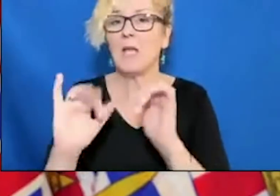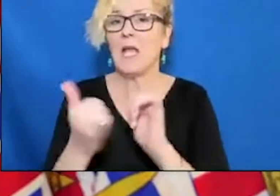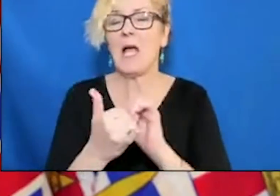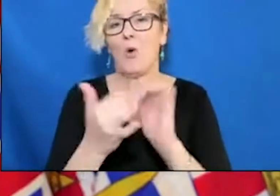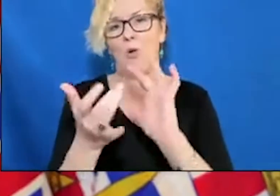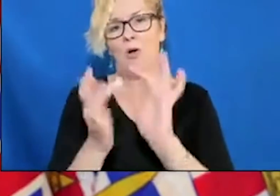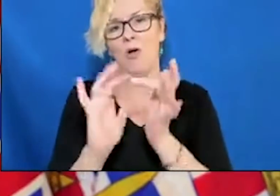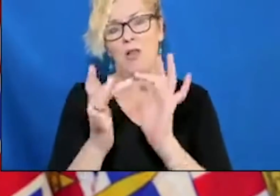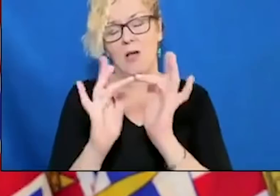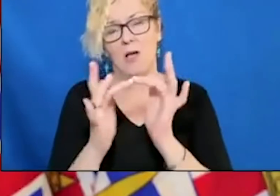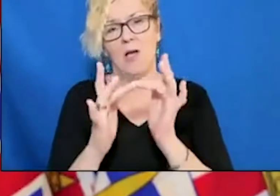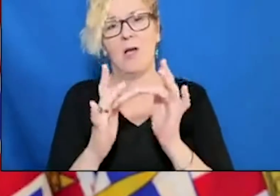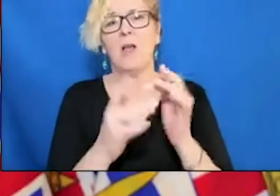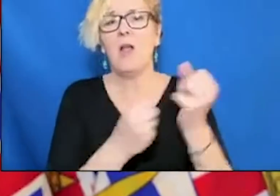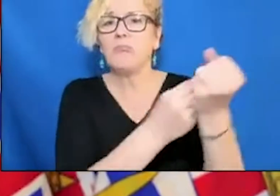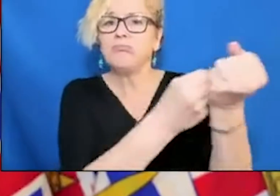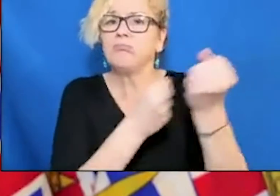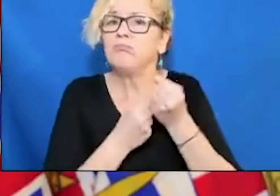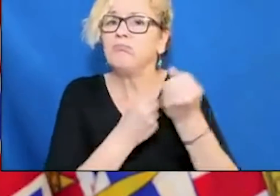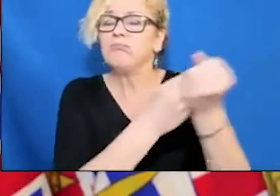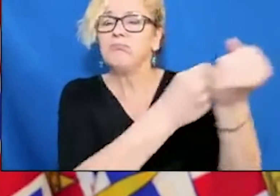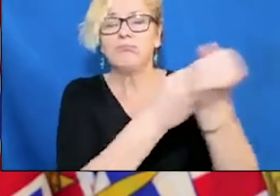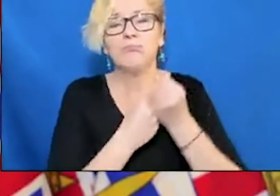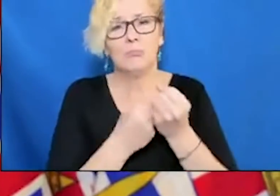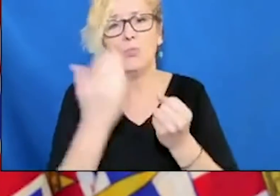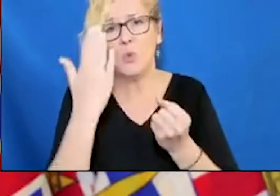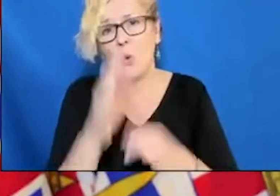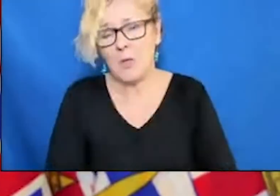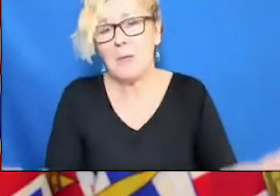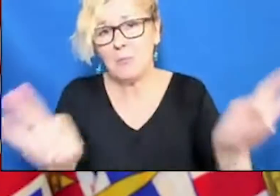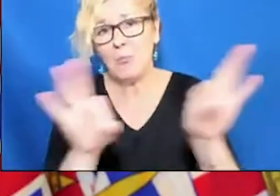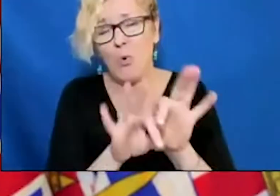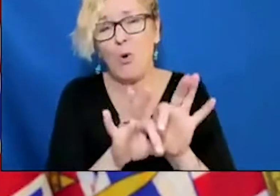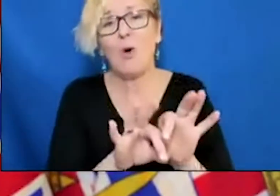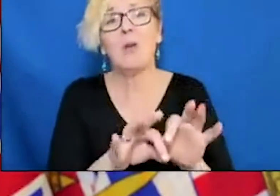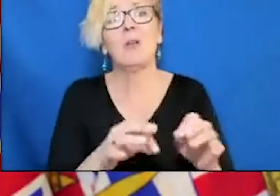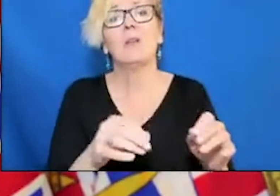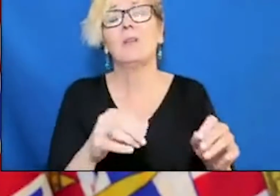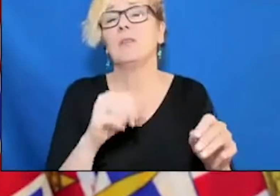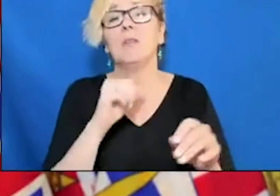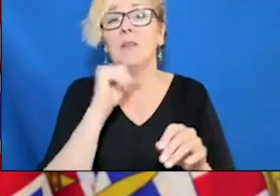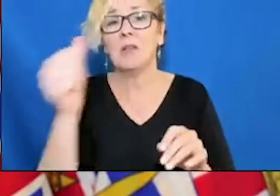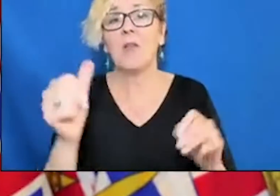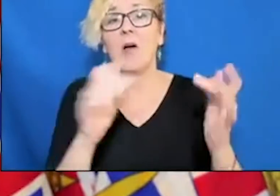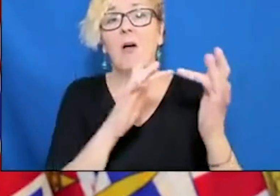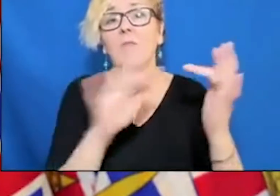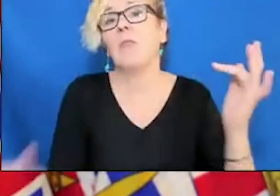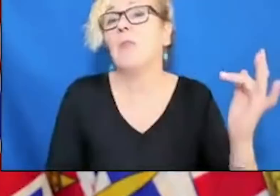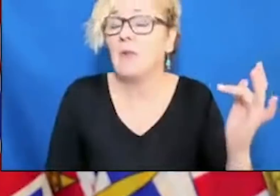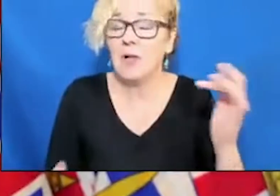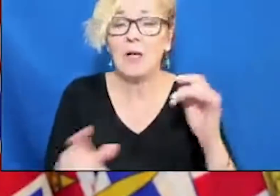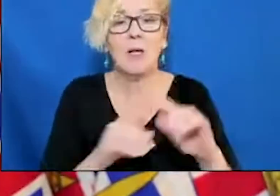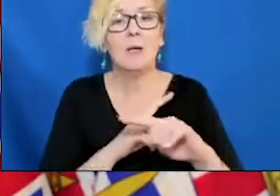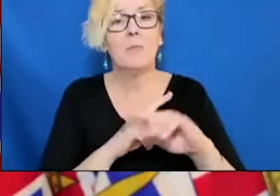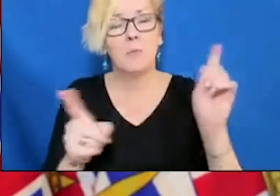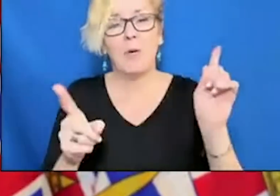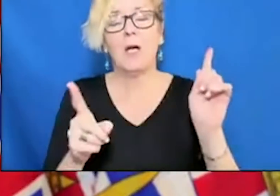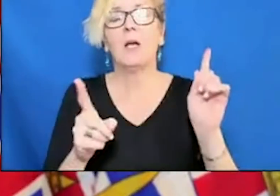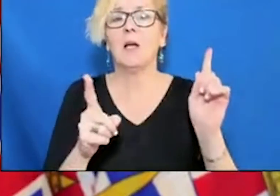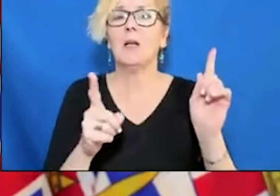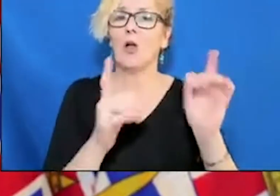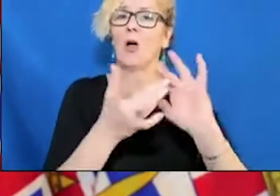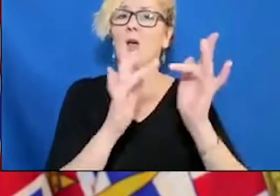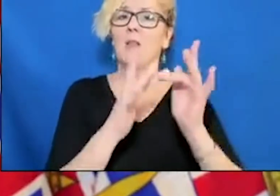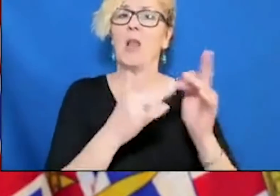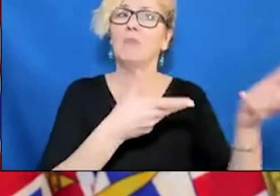know that those connections make a difference, but do them safely. Continue to use our safety layers, washing hands,